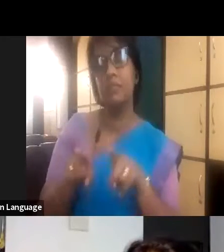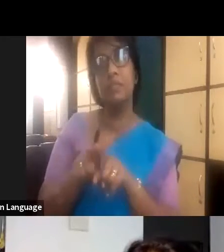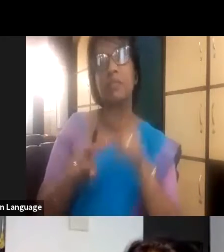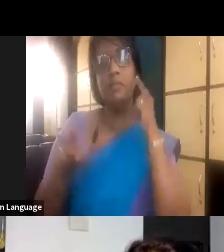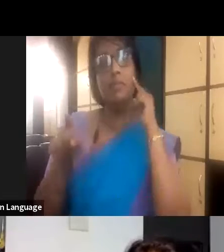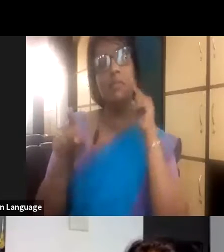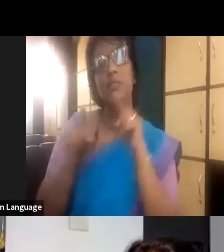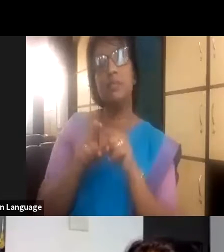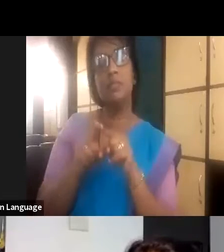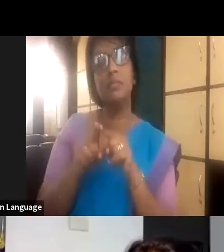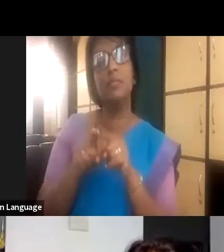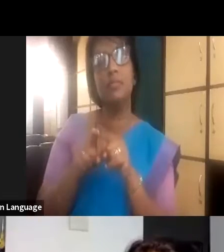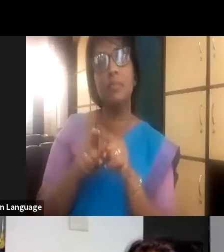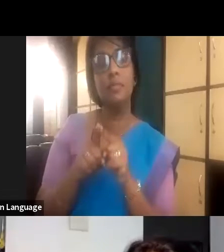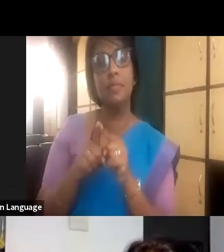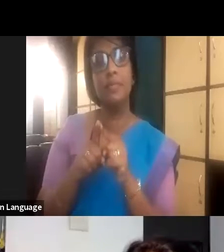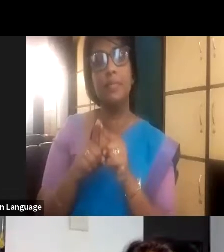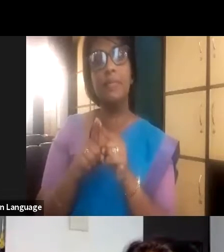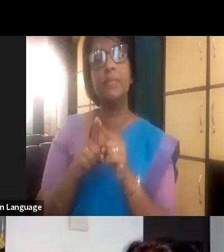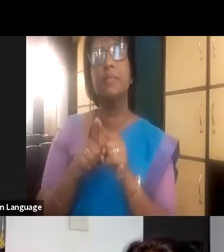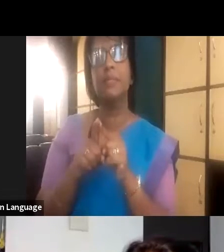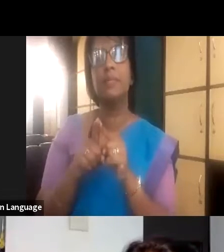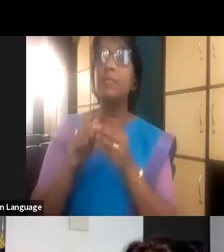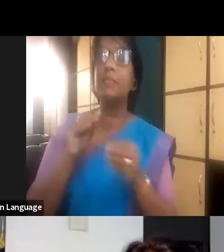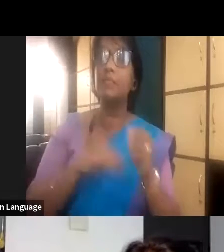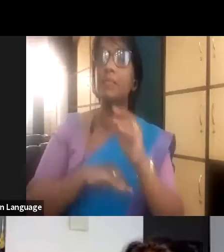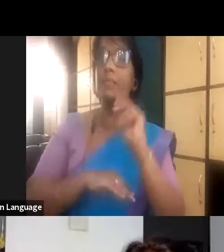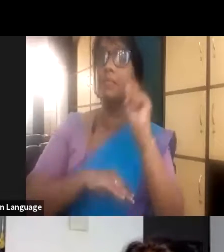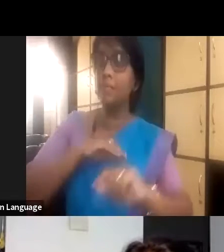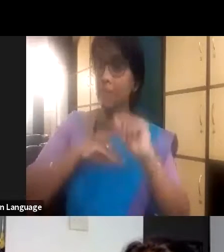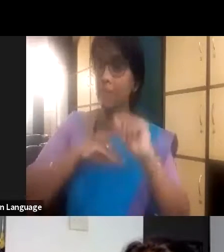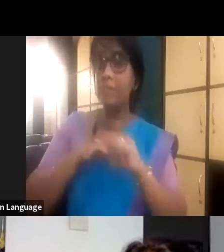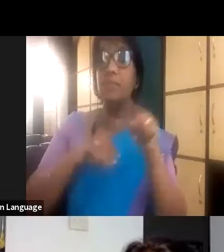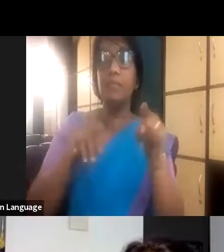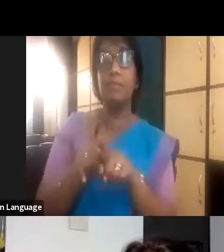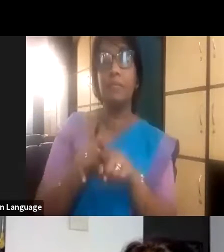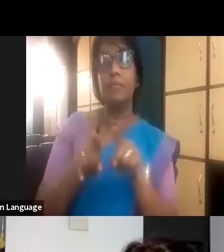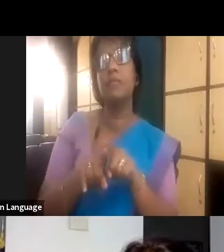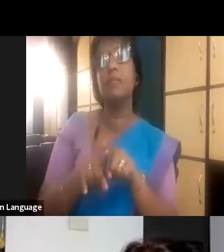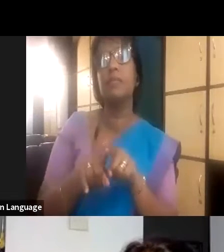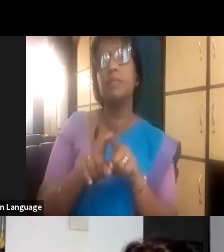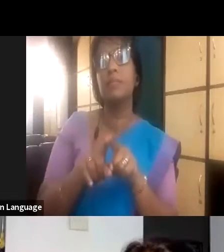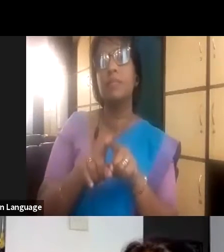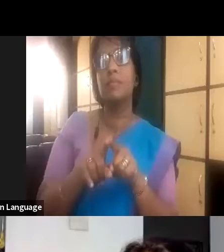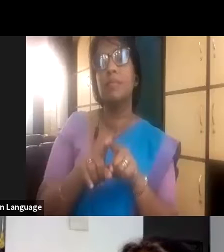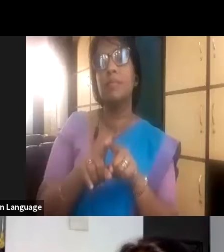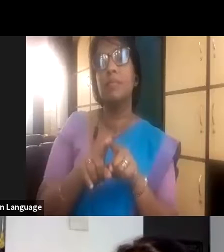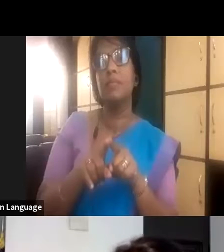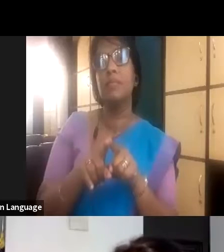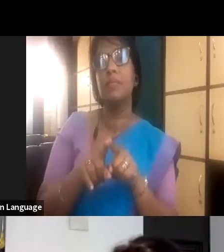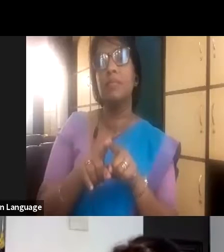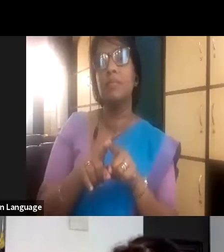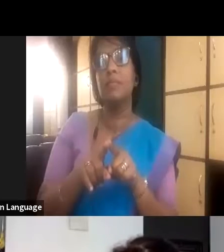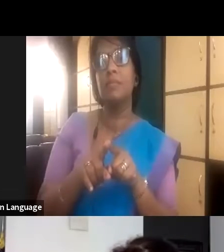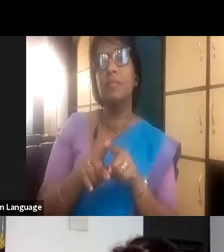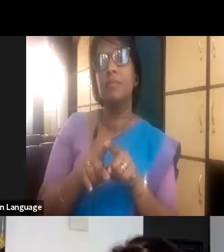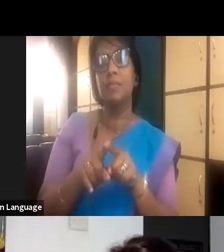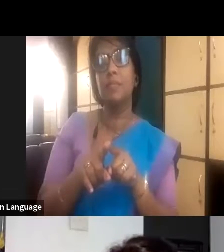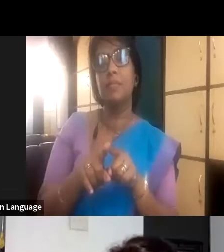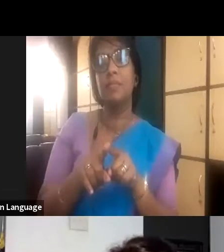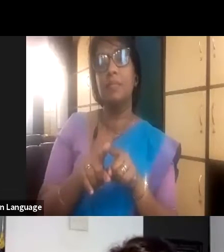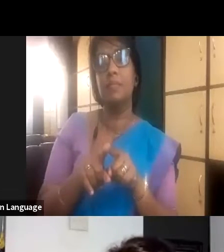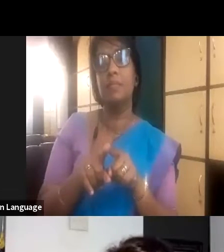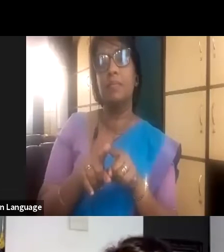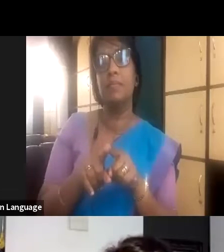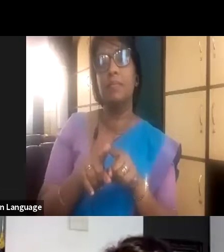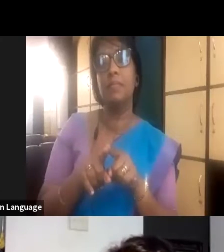some strategies that are in play, we are talking about dealing with sustainable fiber itself, because if you look at